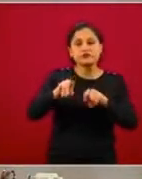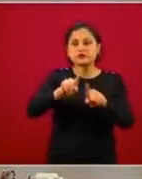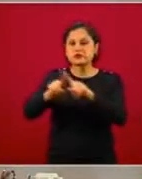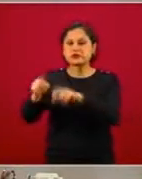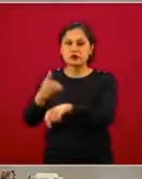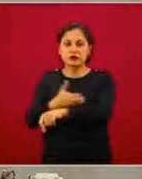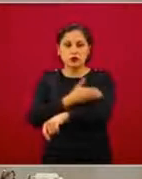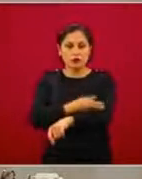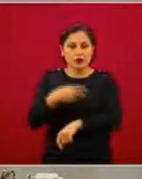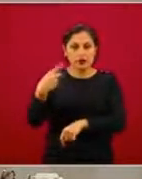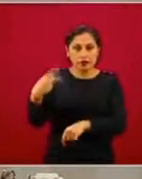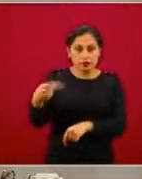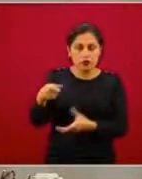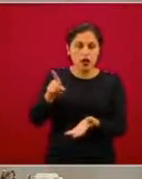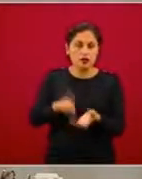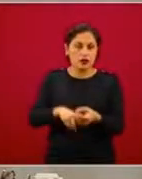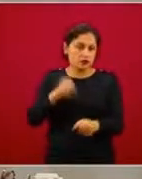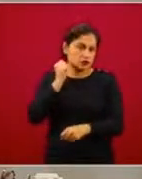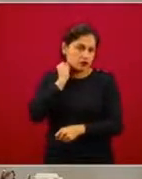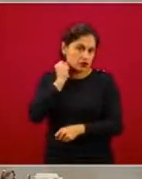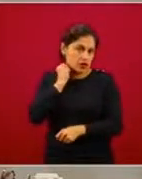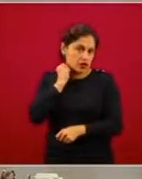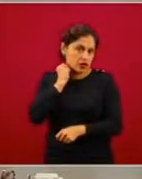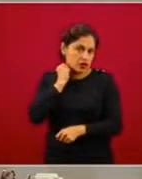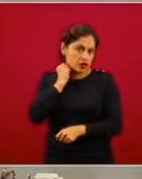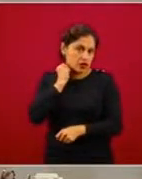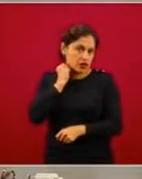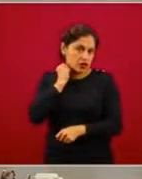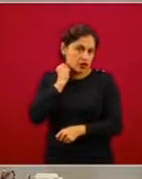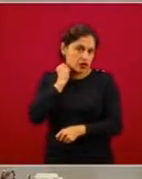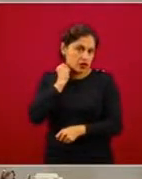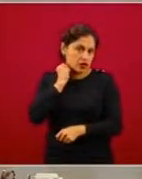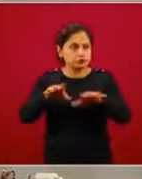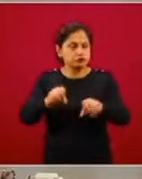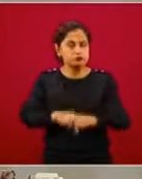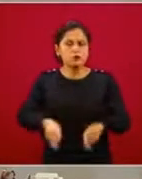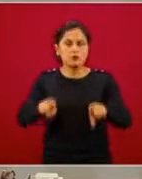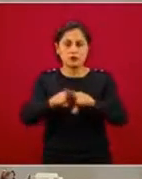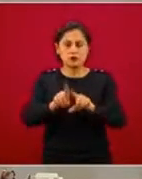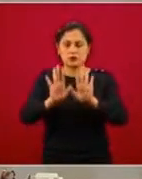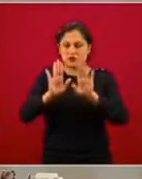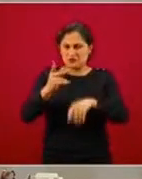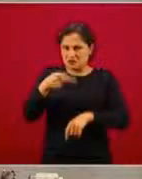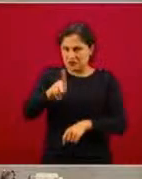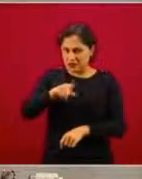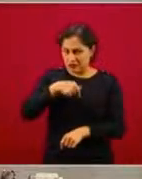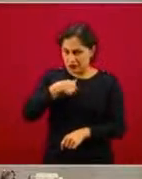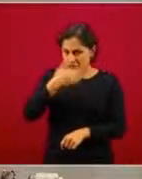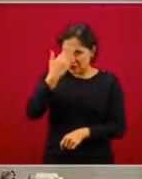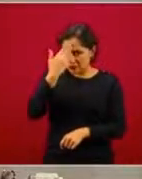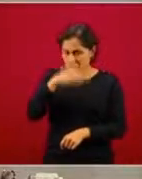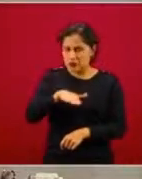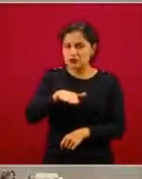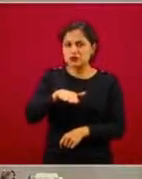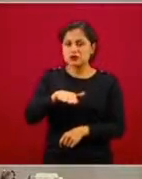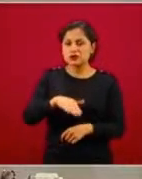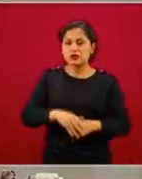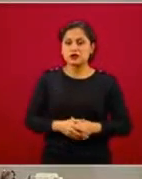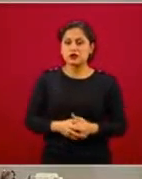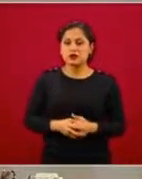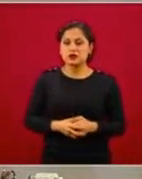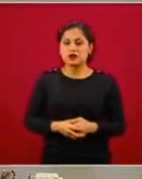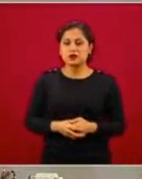concerns, del as Senado, did other tanto colleagues in the senadoras como Senate. senadores. Hasta donde tengo entendido, As far as I